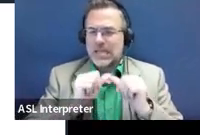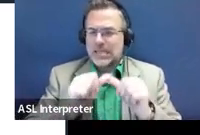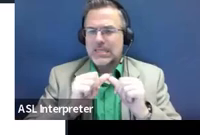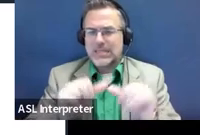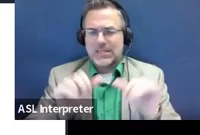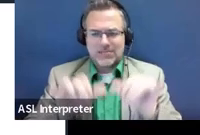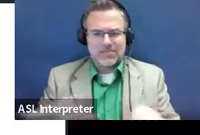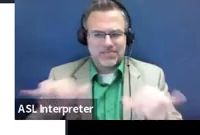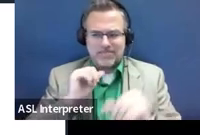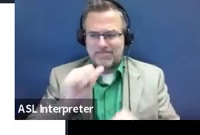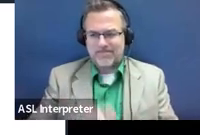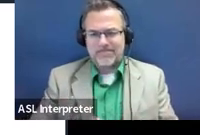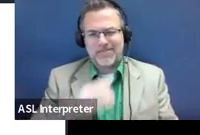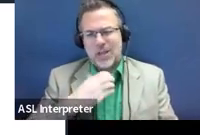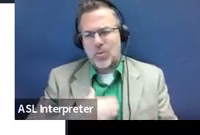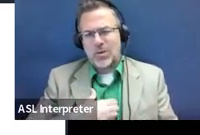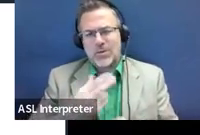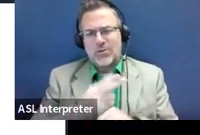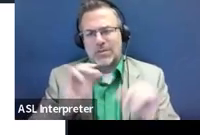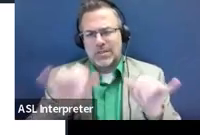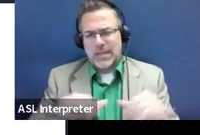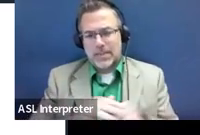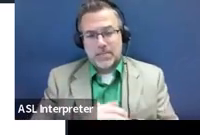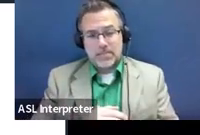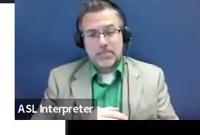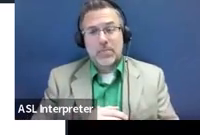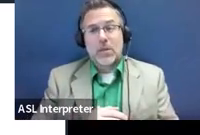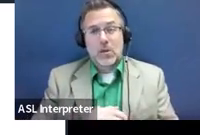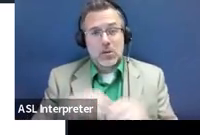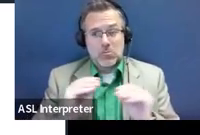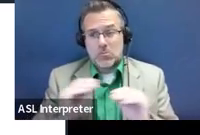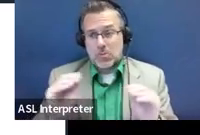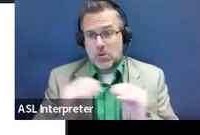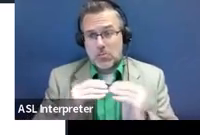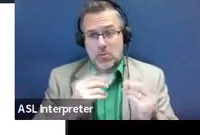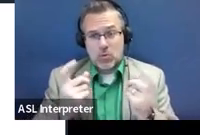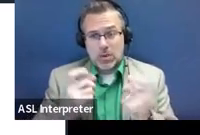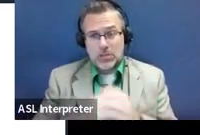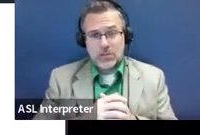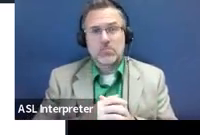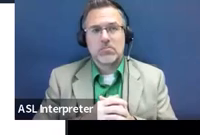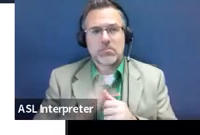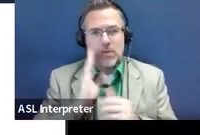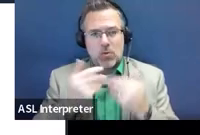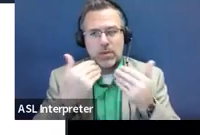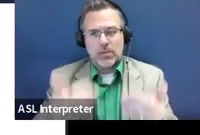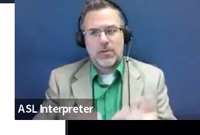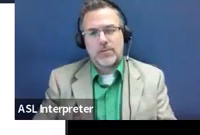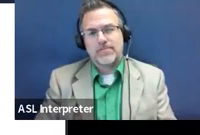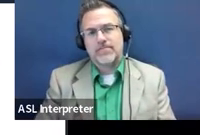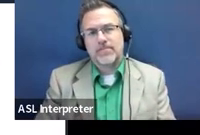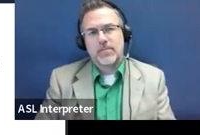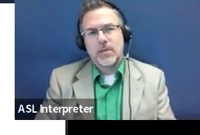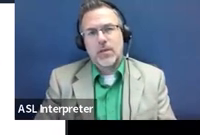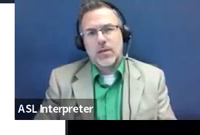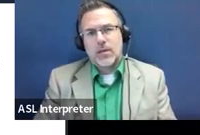Okay. I'm not seeing any other questions come up in chat, so I'm going to keep going.